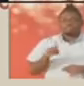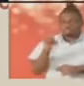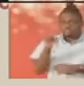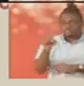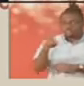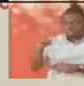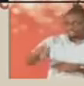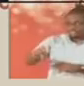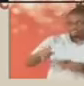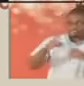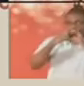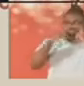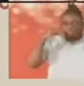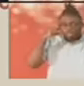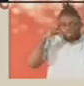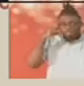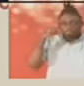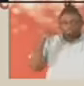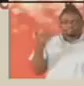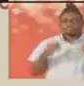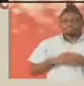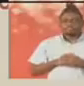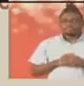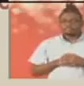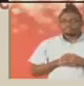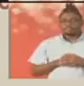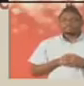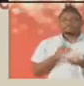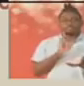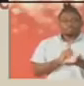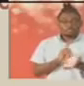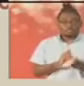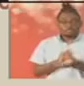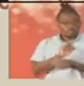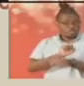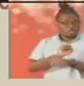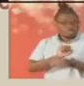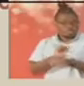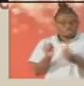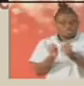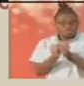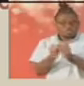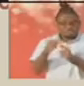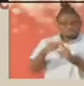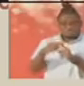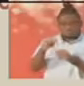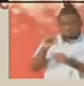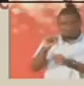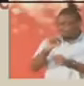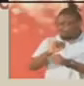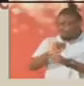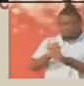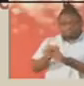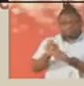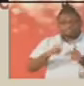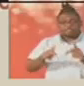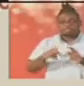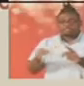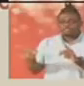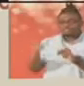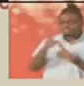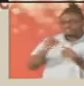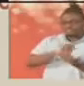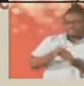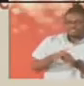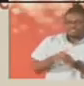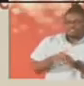the interesting thing is, doctors who work with known COVID-19 positive persons have not been contracting COVID-19 because, of